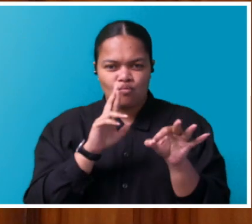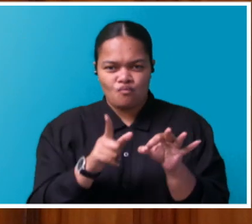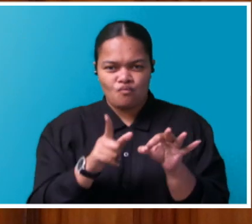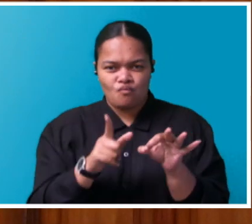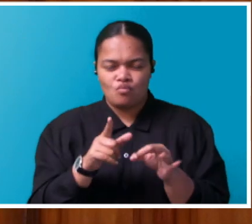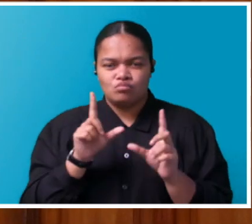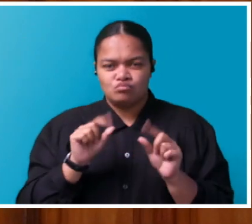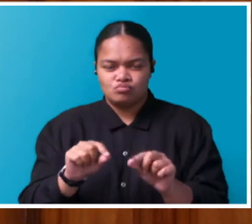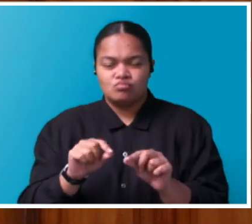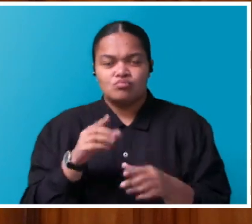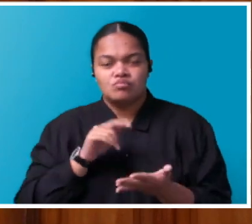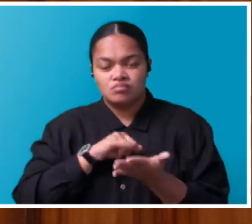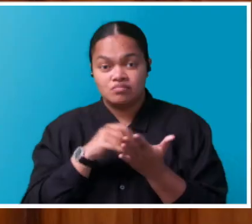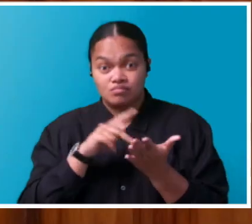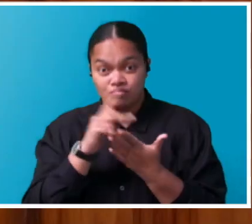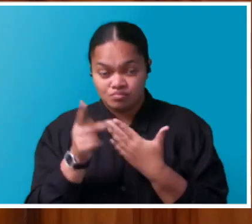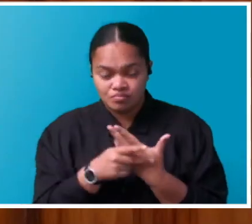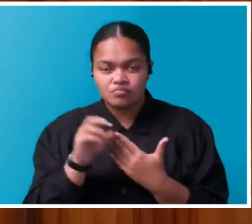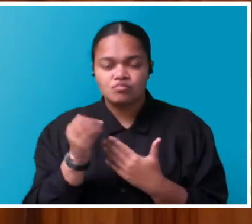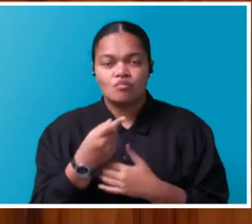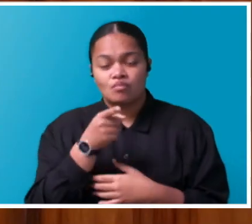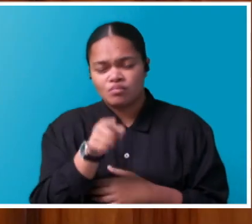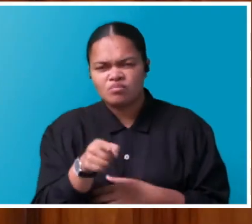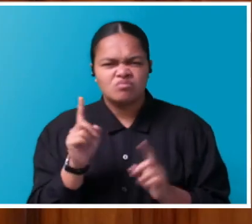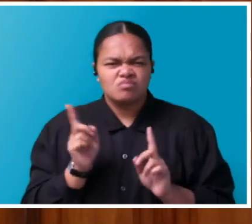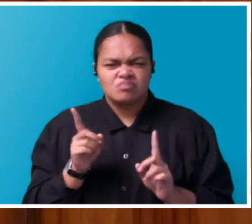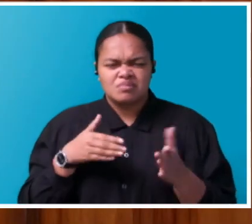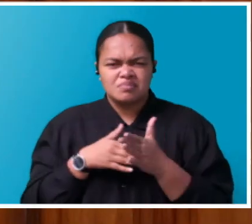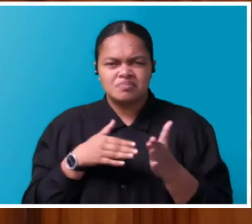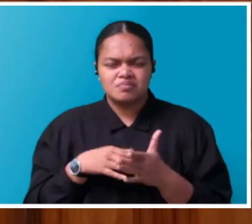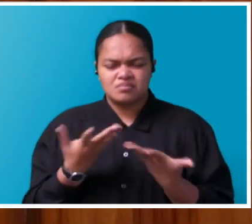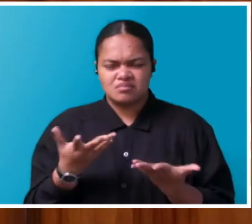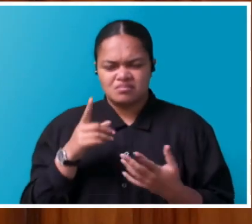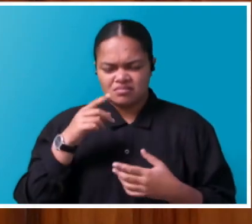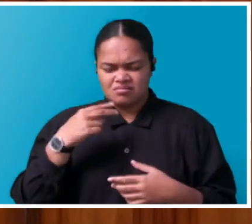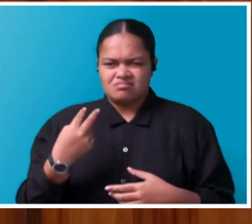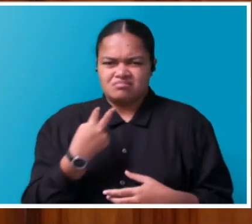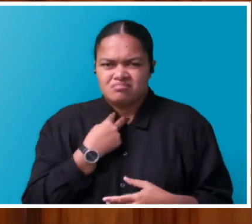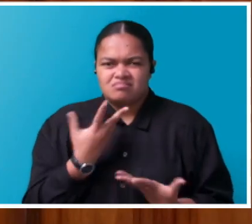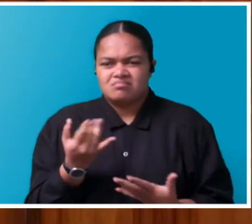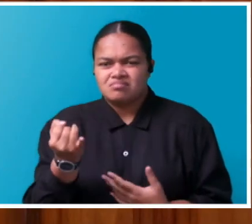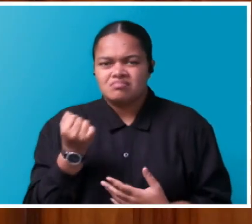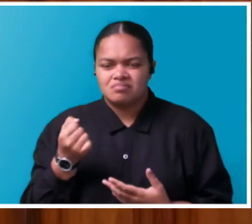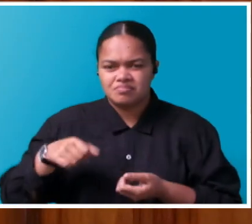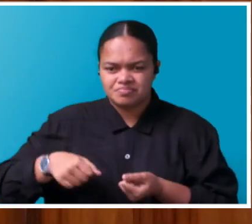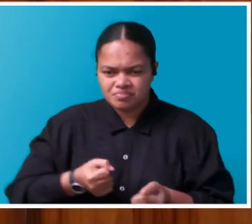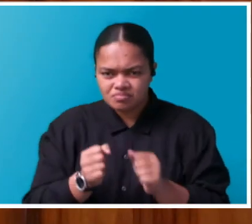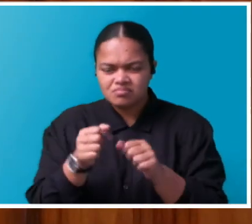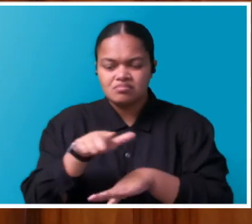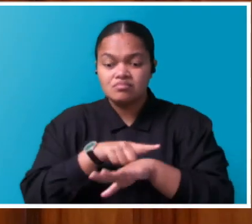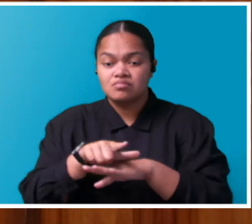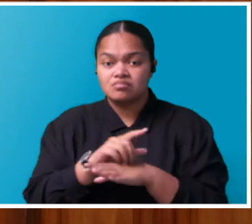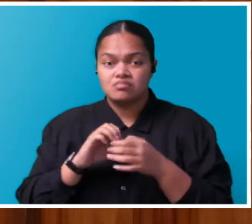barrier to the adoption of sustainable forest management has been our inability to provide an income stream to landowners as